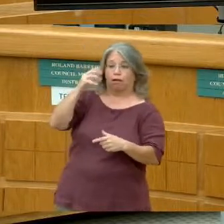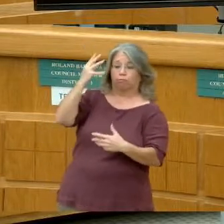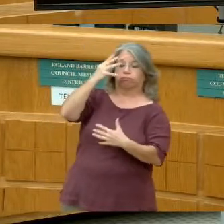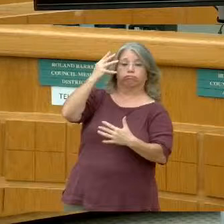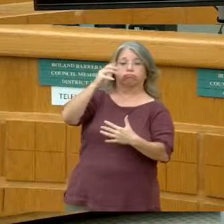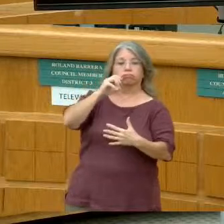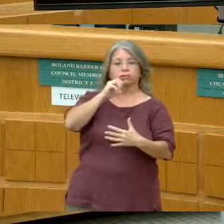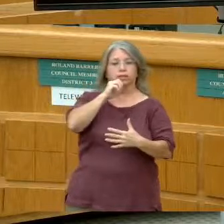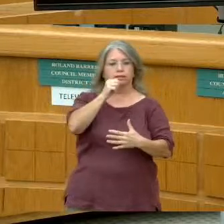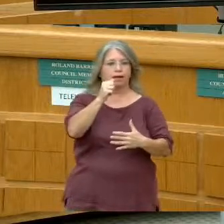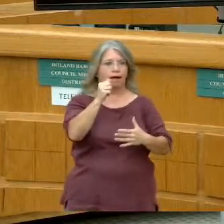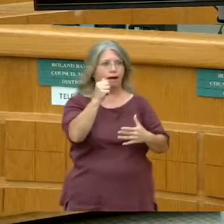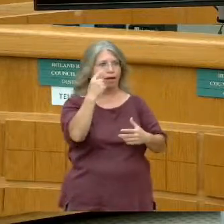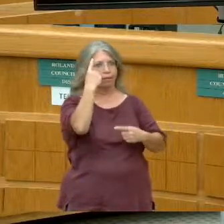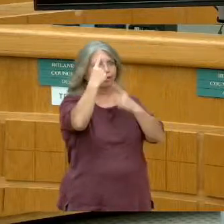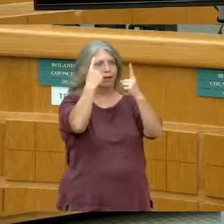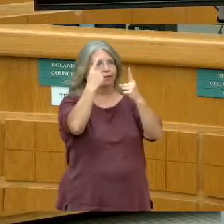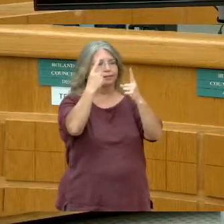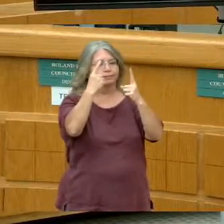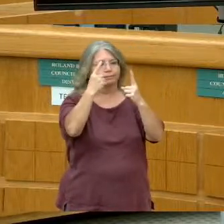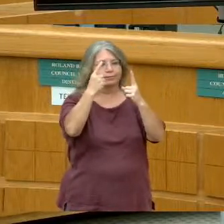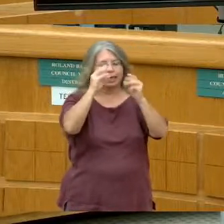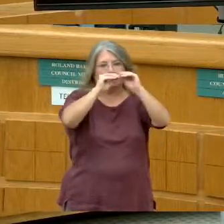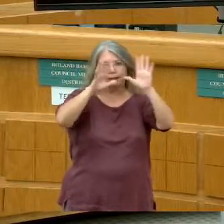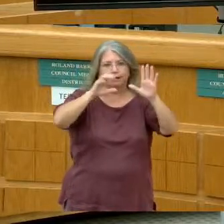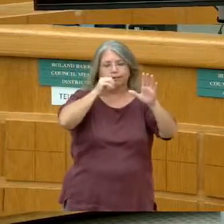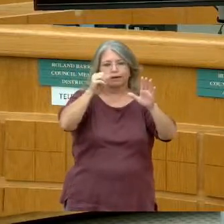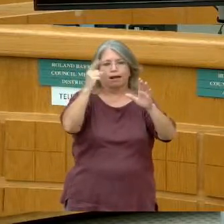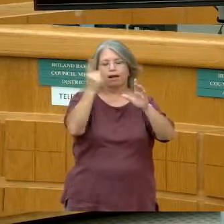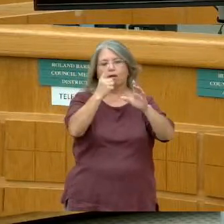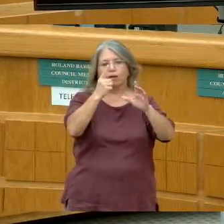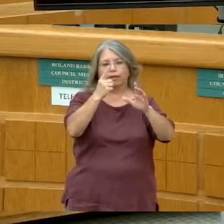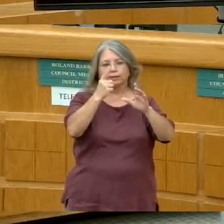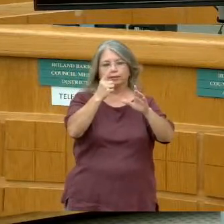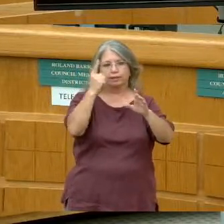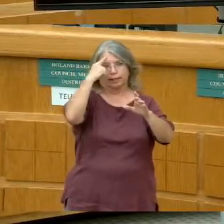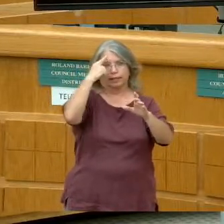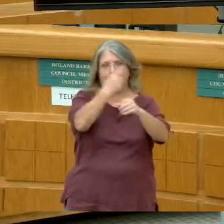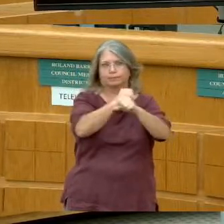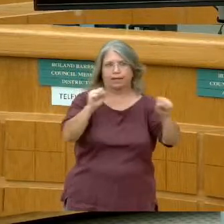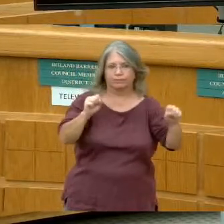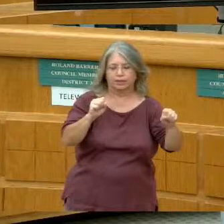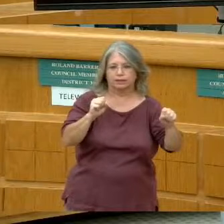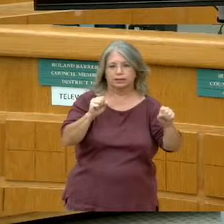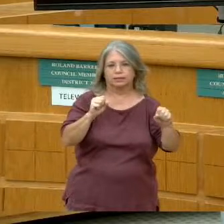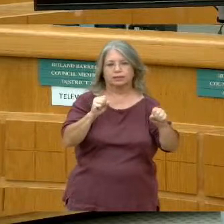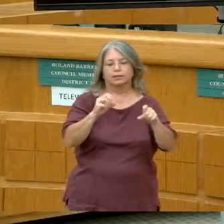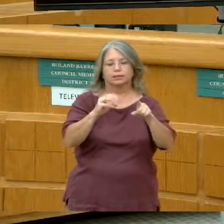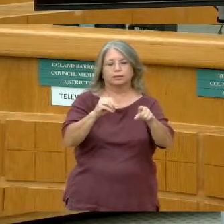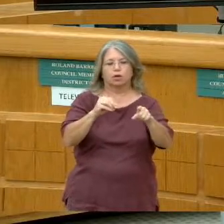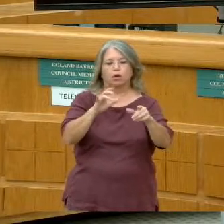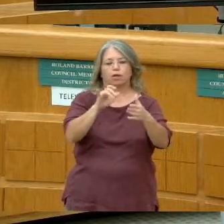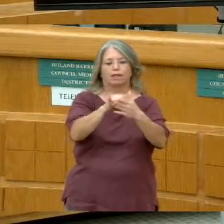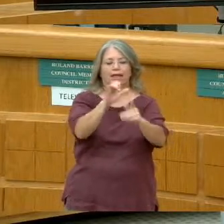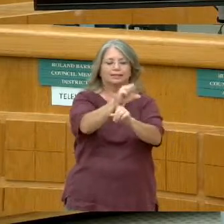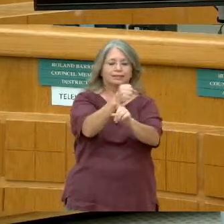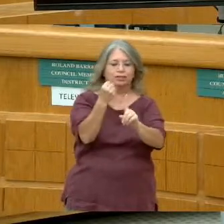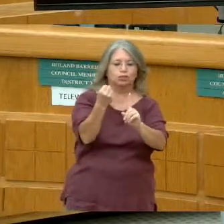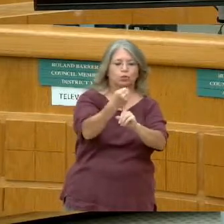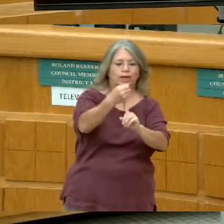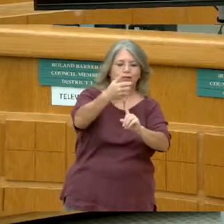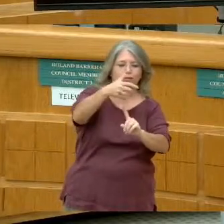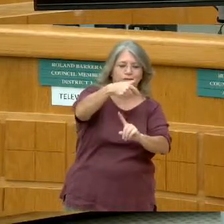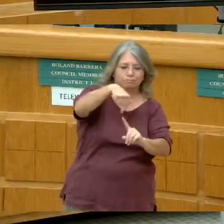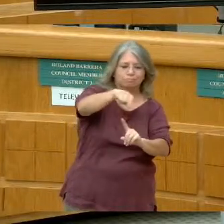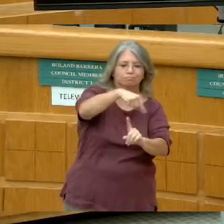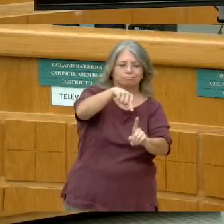drinking, right? So those sorts of things lead to non-optimal situations for people, but optimal